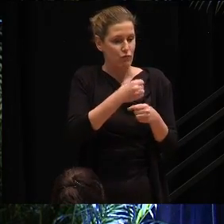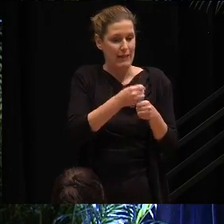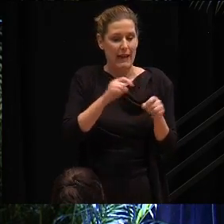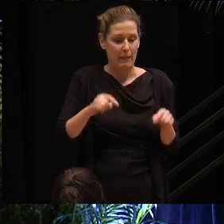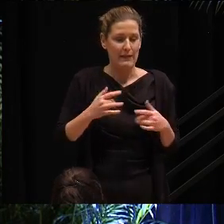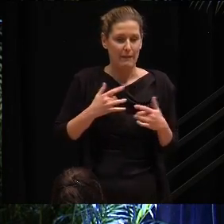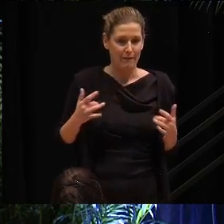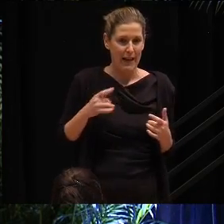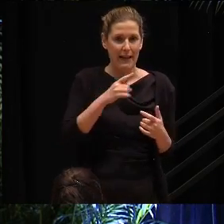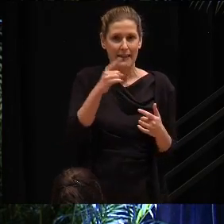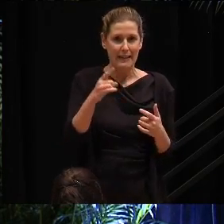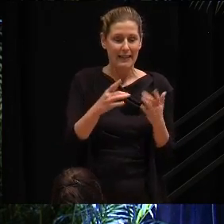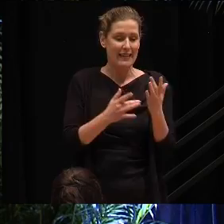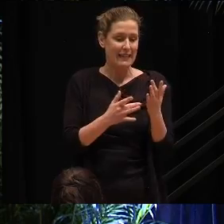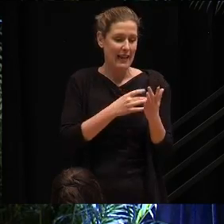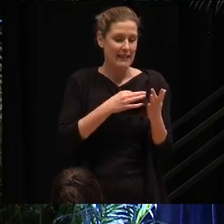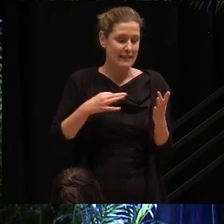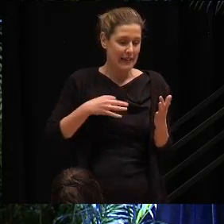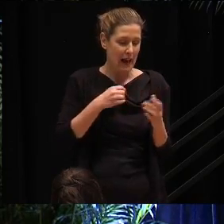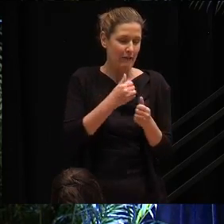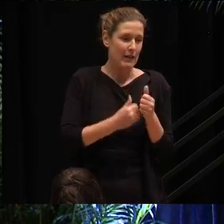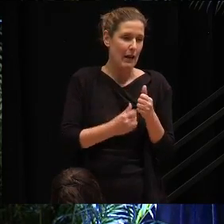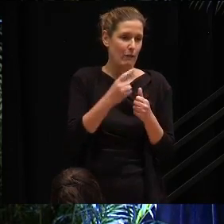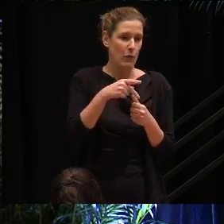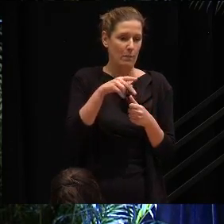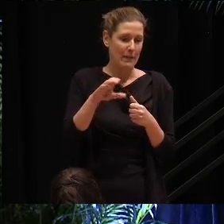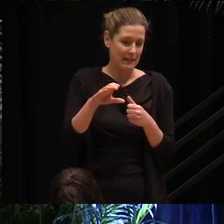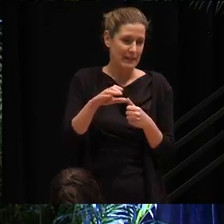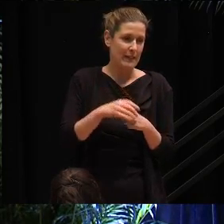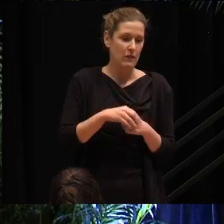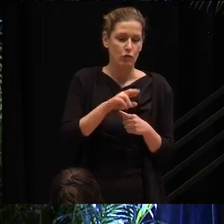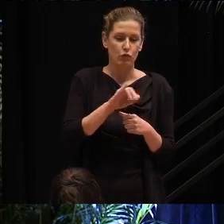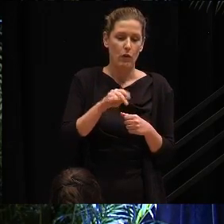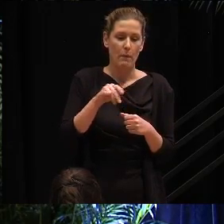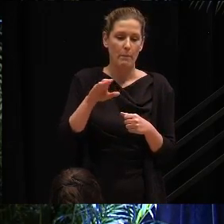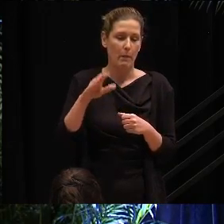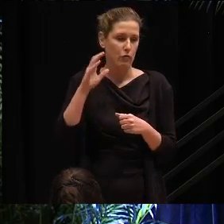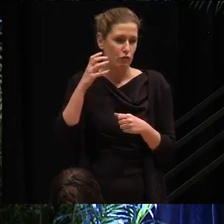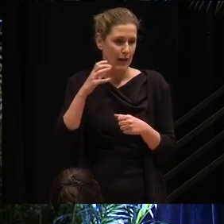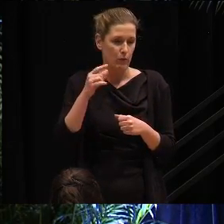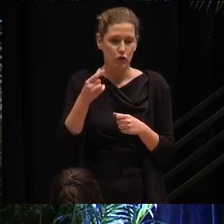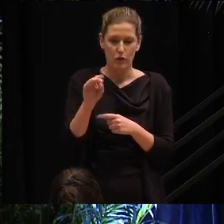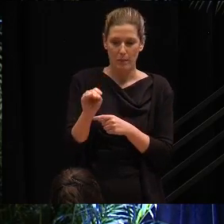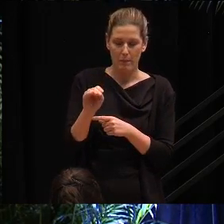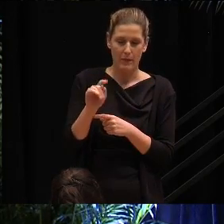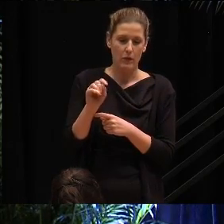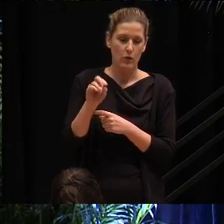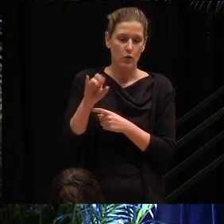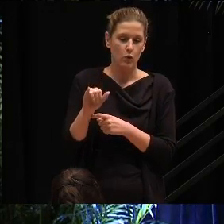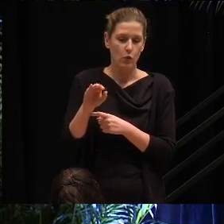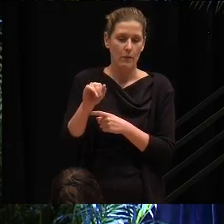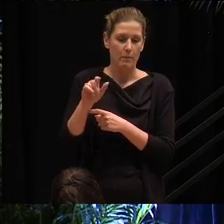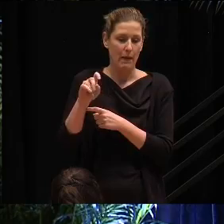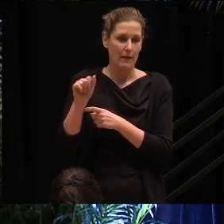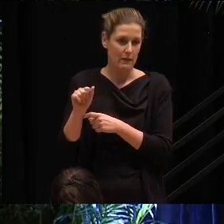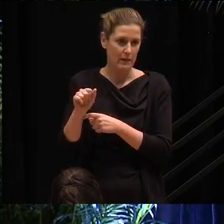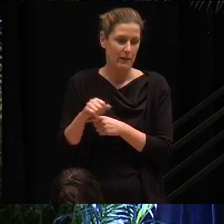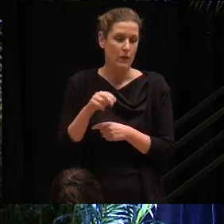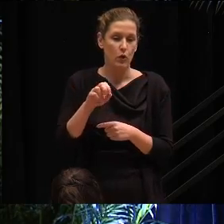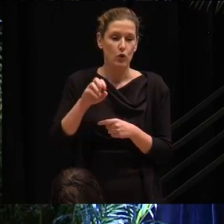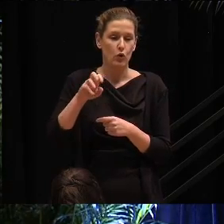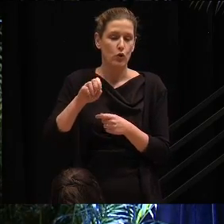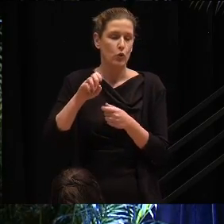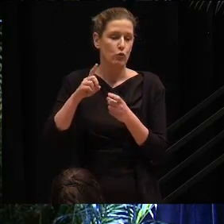the technical staff, and everyone at Providence College. Rhode Island Public Radio General Manager Tori Malatia, News Director